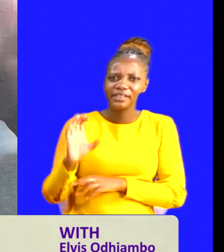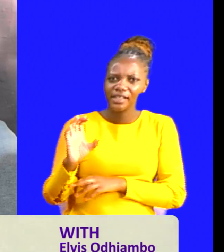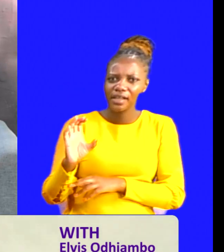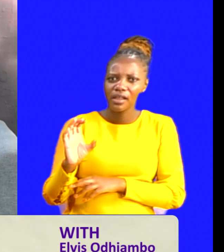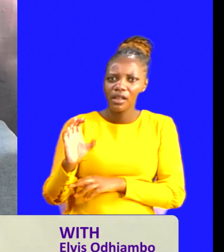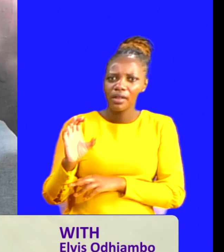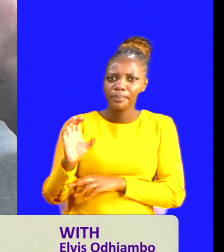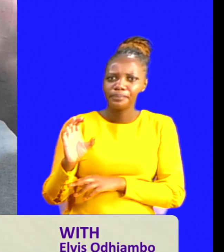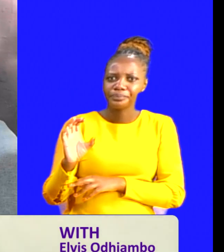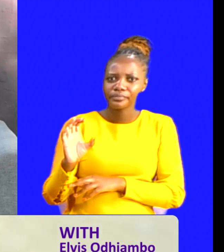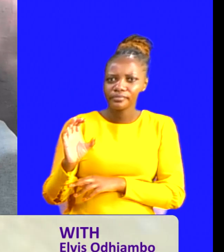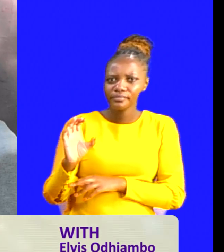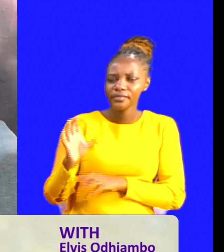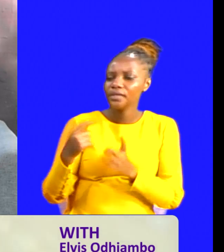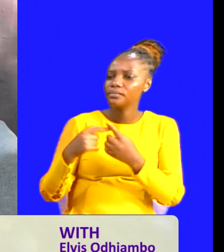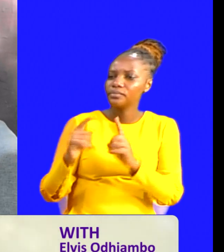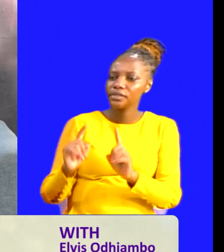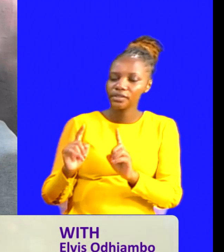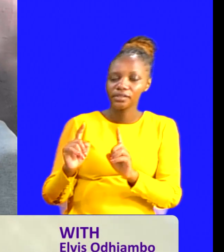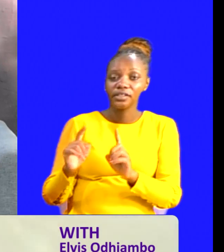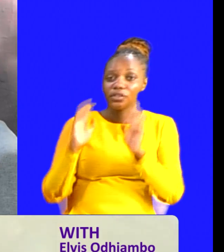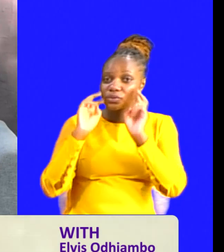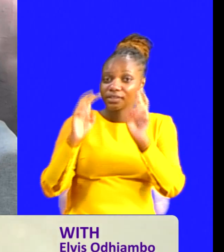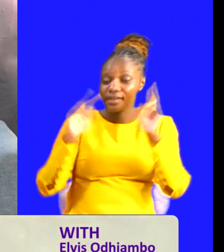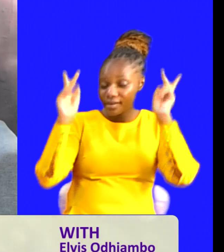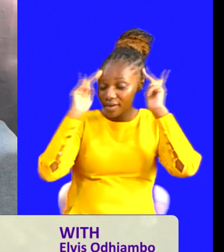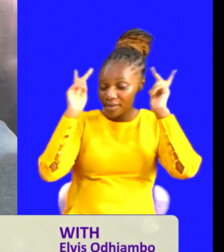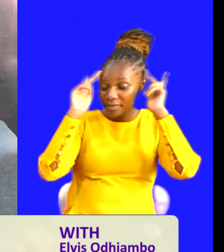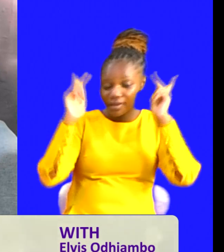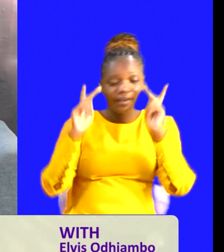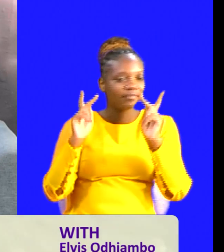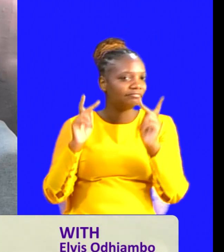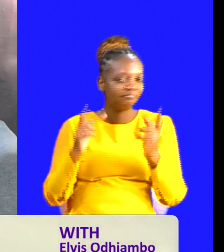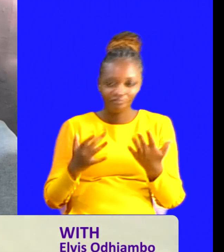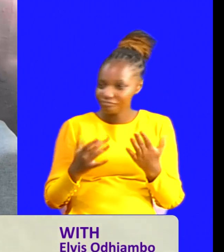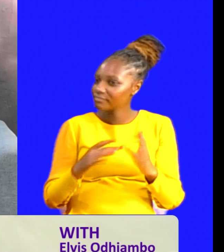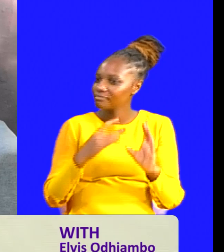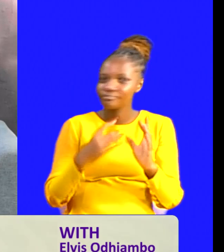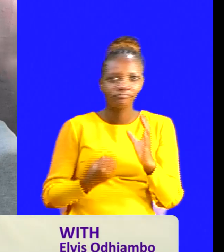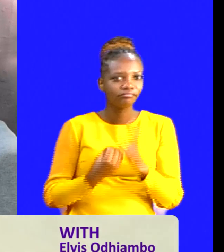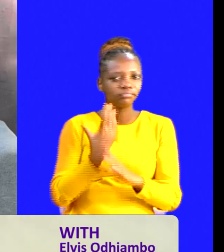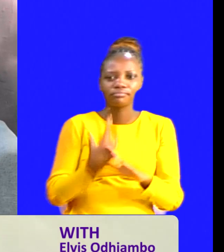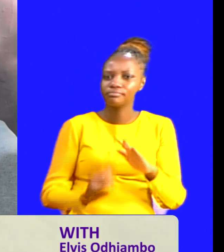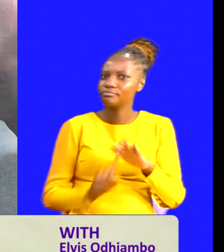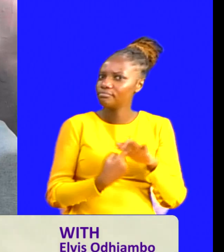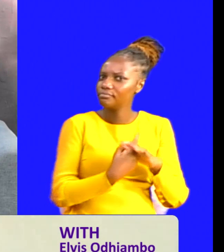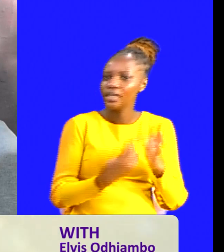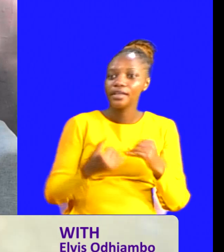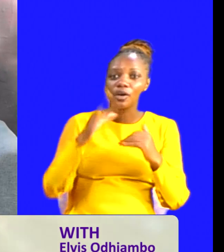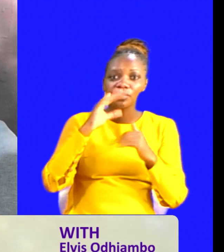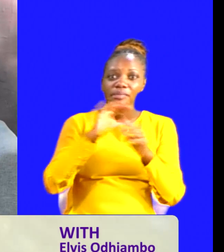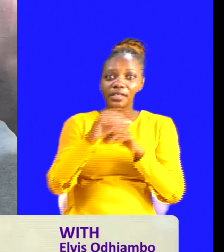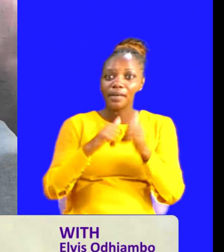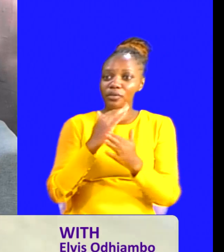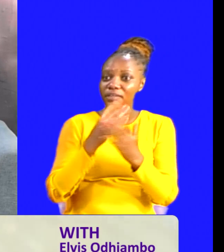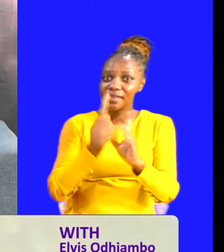the KPL. But now we are seeing the likes of Kakamega Homeboyz, and now we are talking a different you know story about Posta Rangers and Moranga Steel now